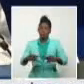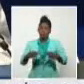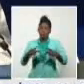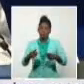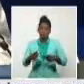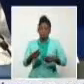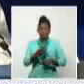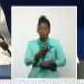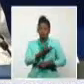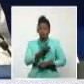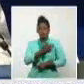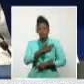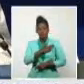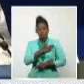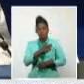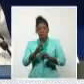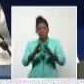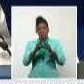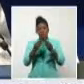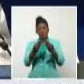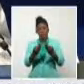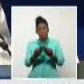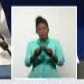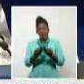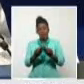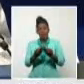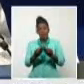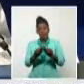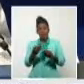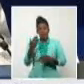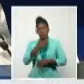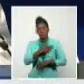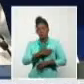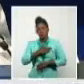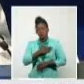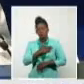yesterday she died.